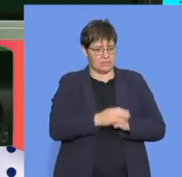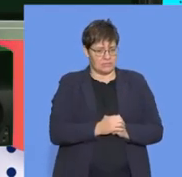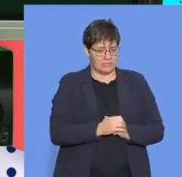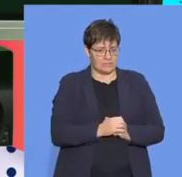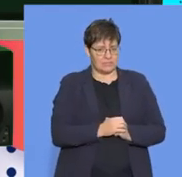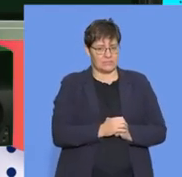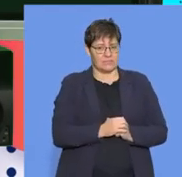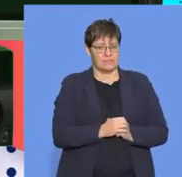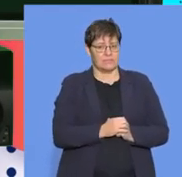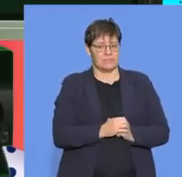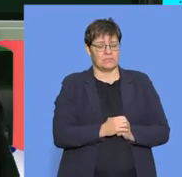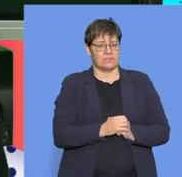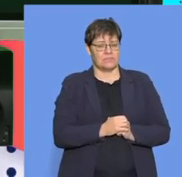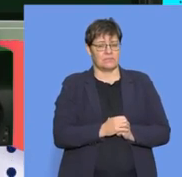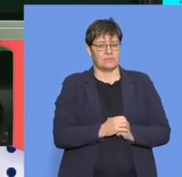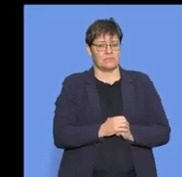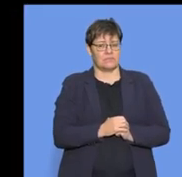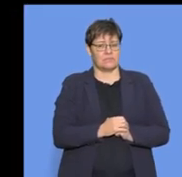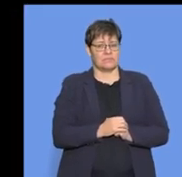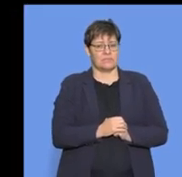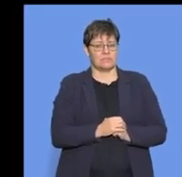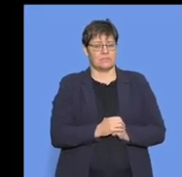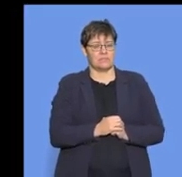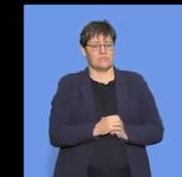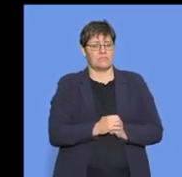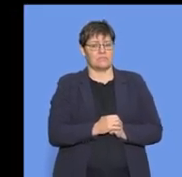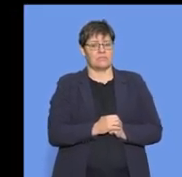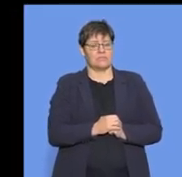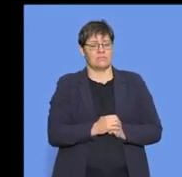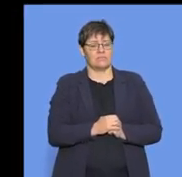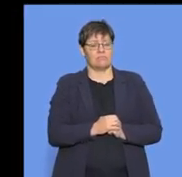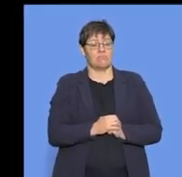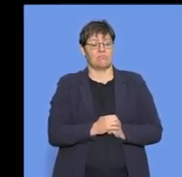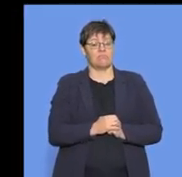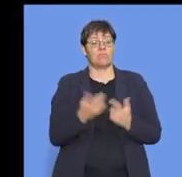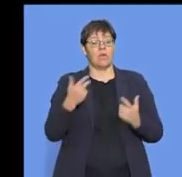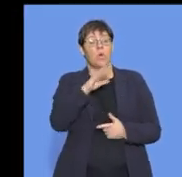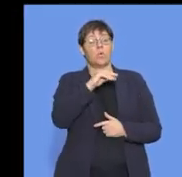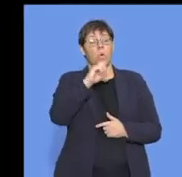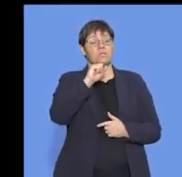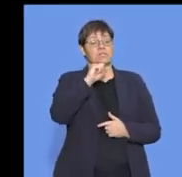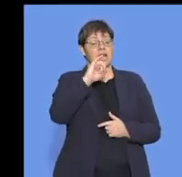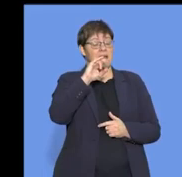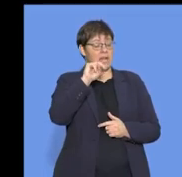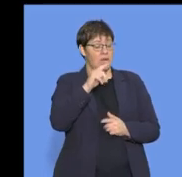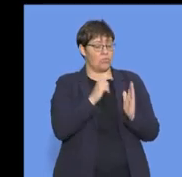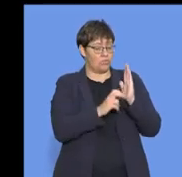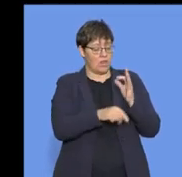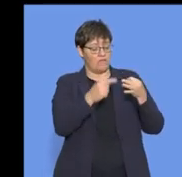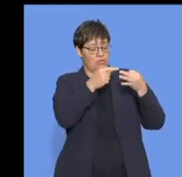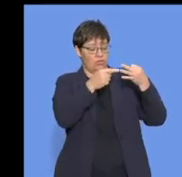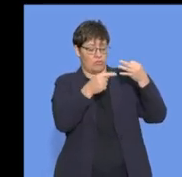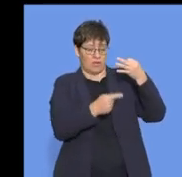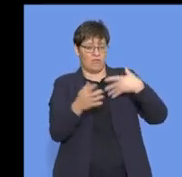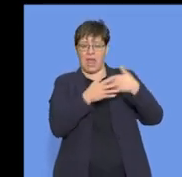on what we've learned today. Okay, so what is the cosine